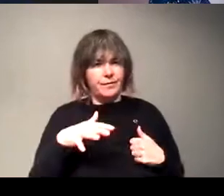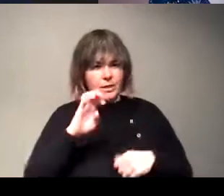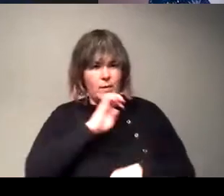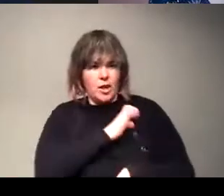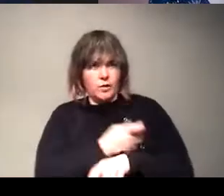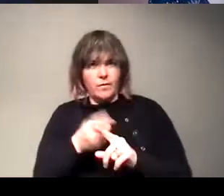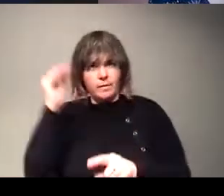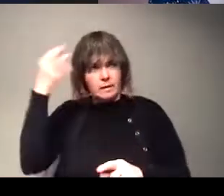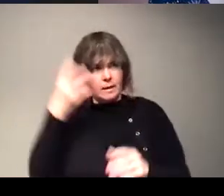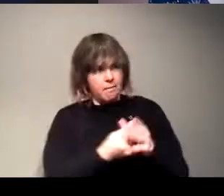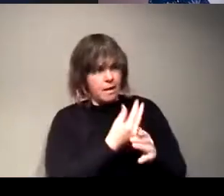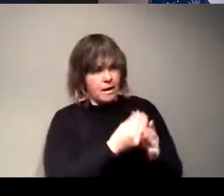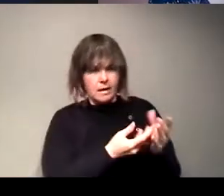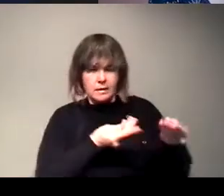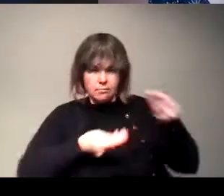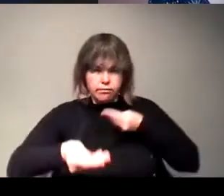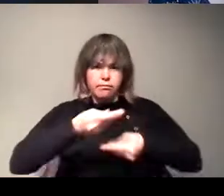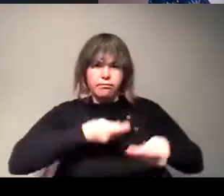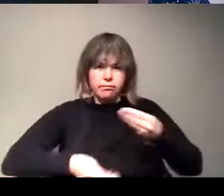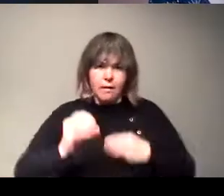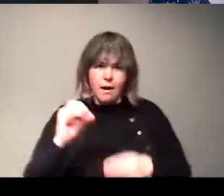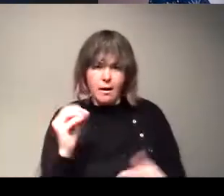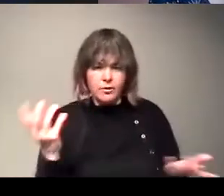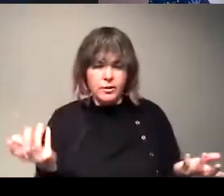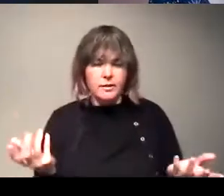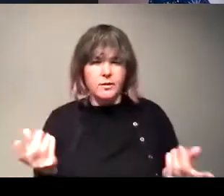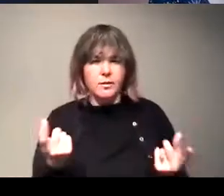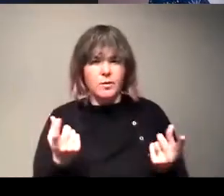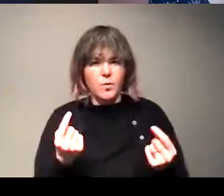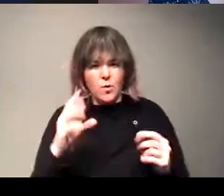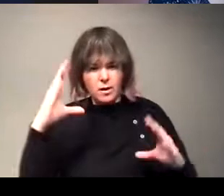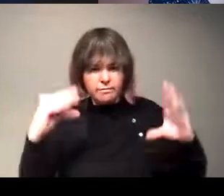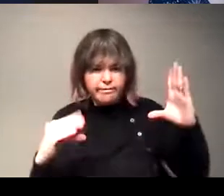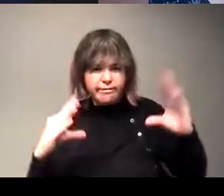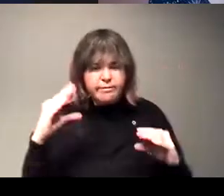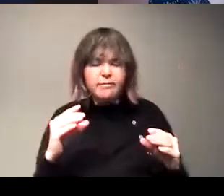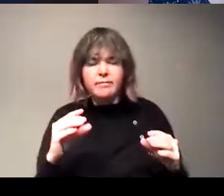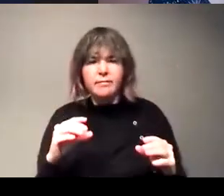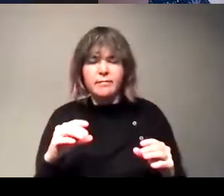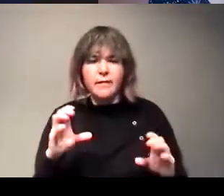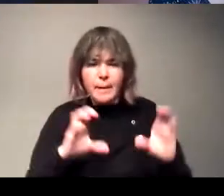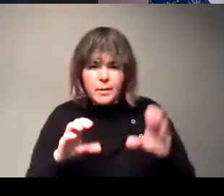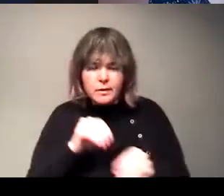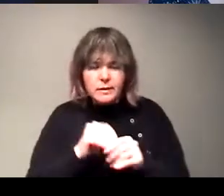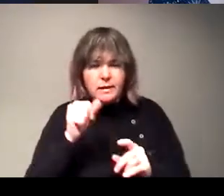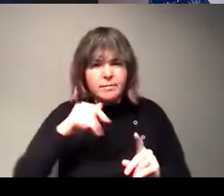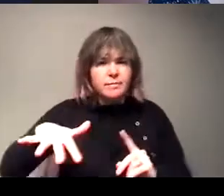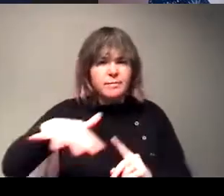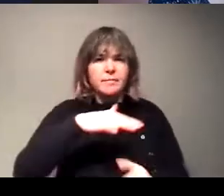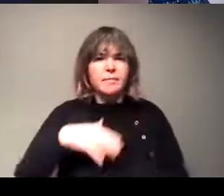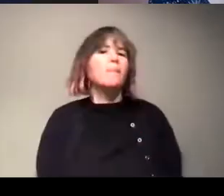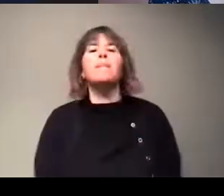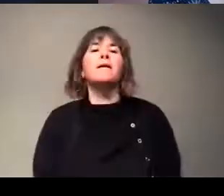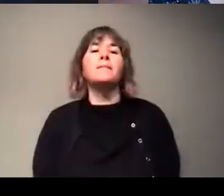its breathable atmosphere? What's the composition of the atmosphere? So in the world of